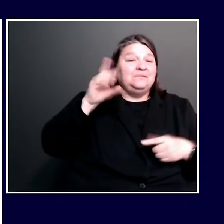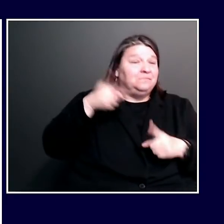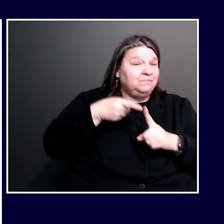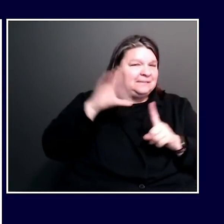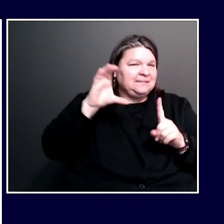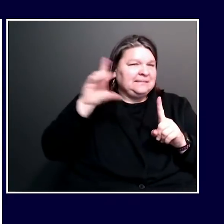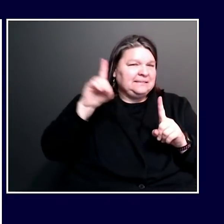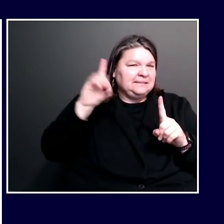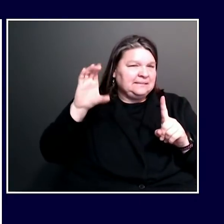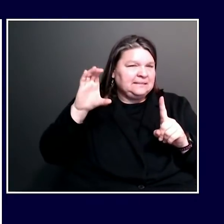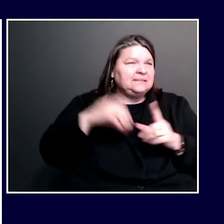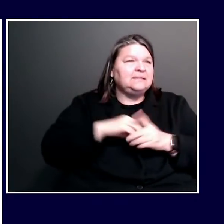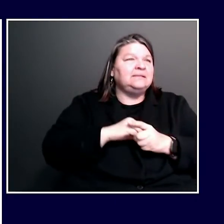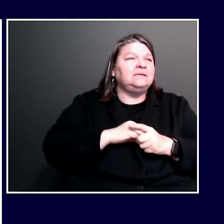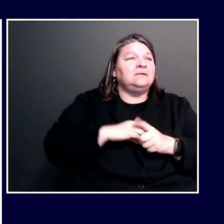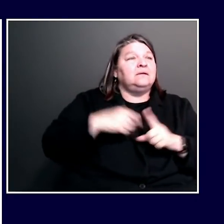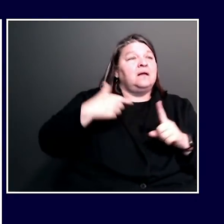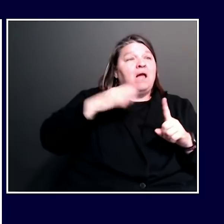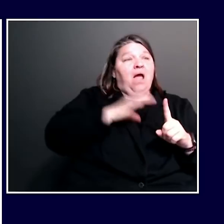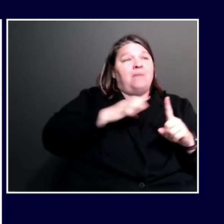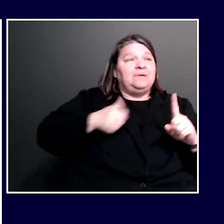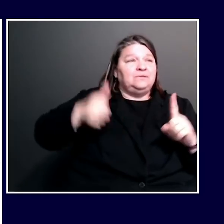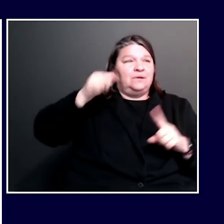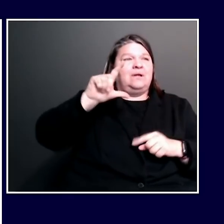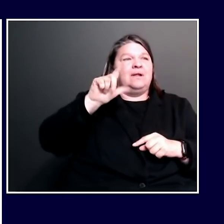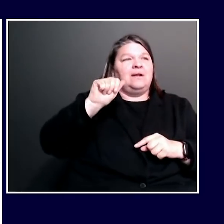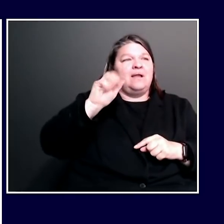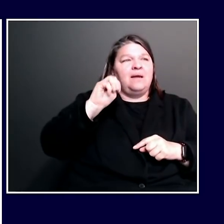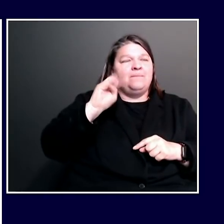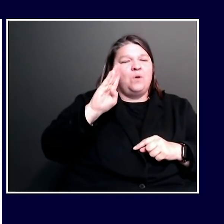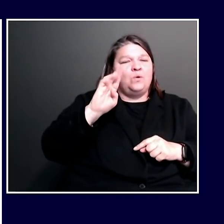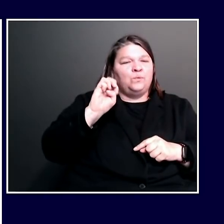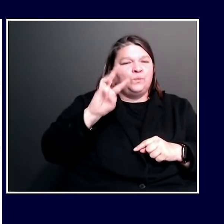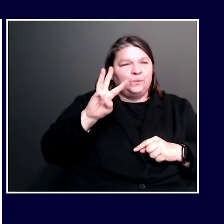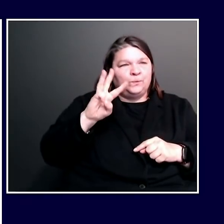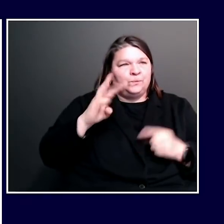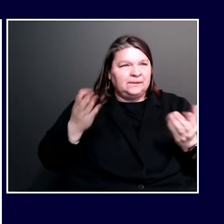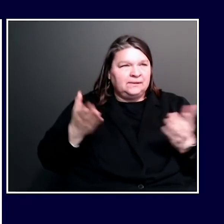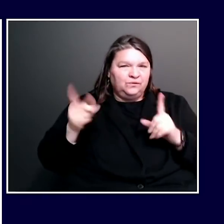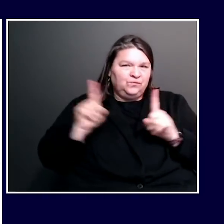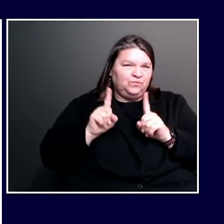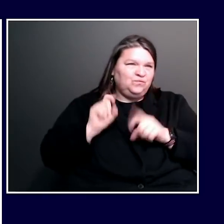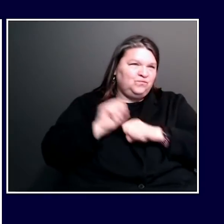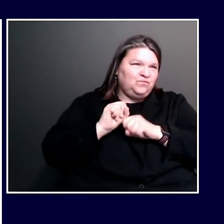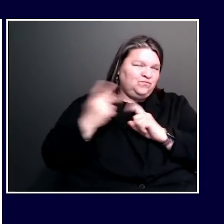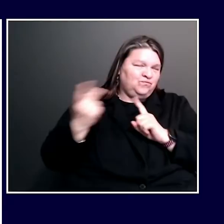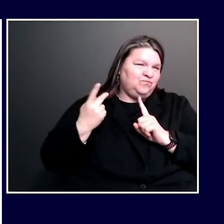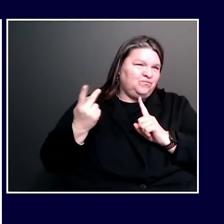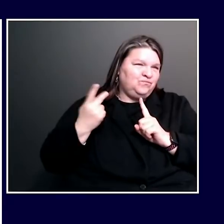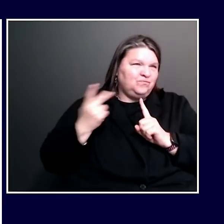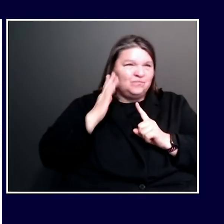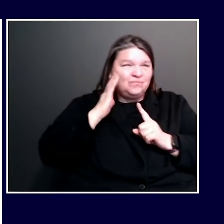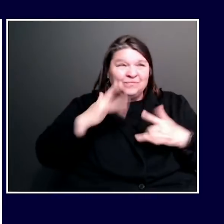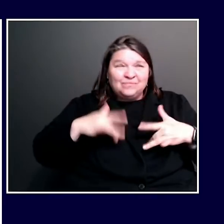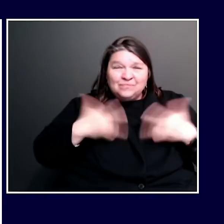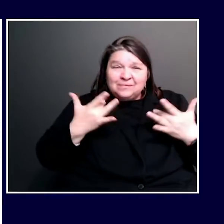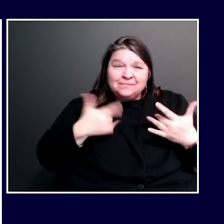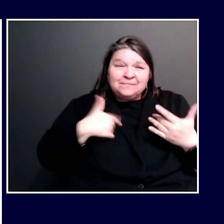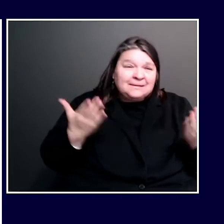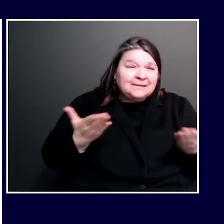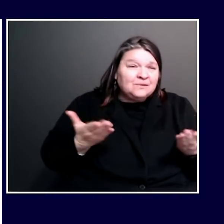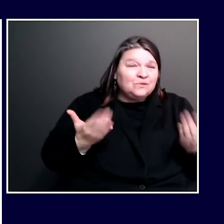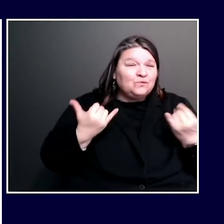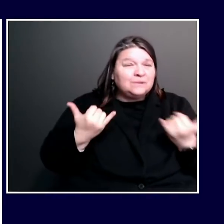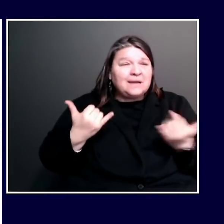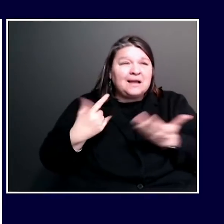Lambrew from Maine's Department of Health and Human Services. Commissioner Lambrew and I are pleased to be with everyone today to talk with you about where